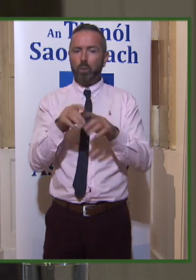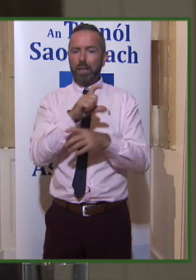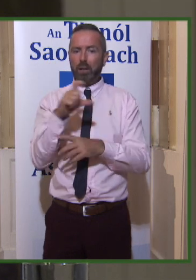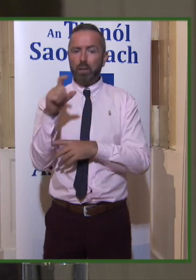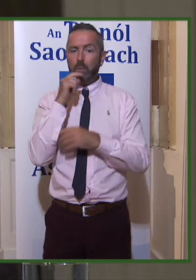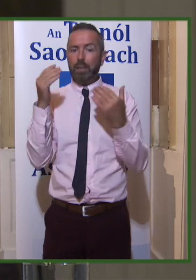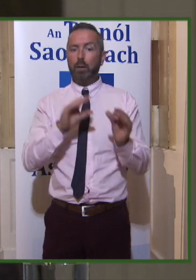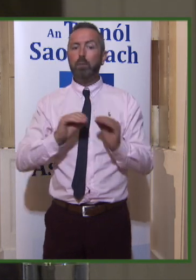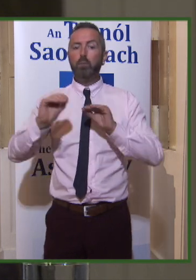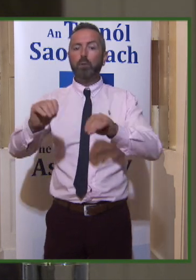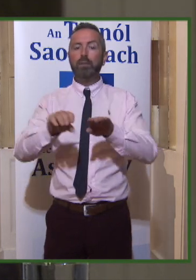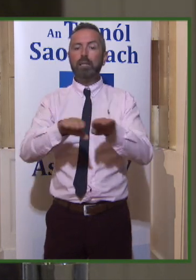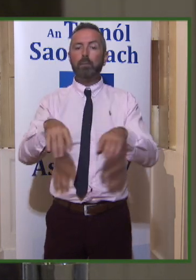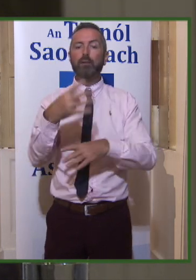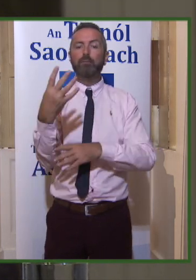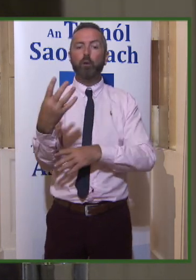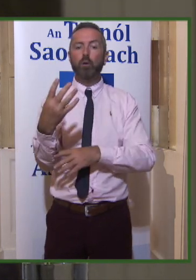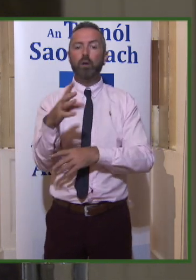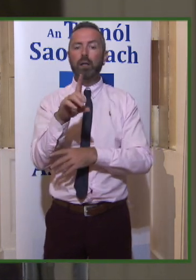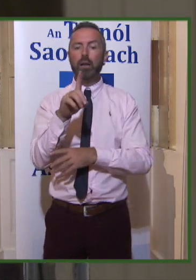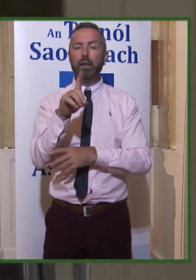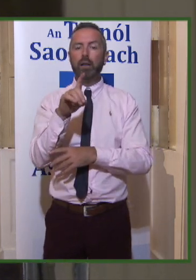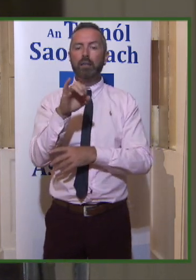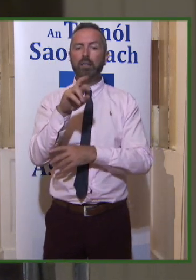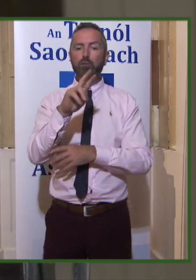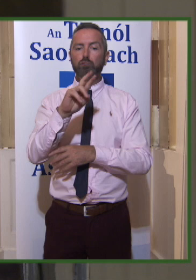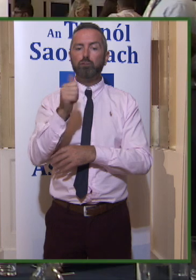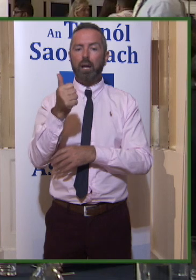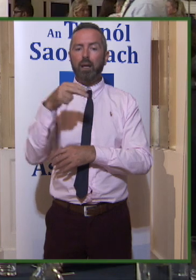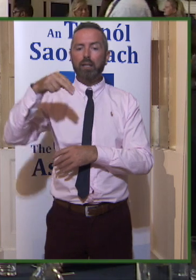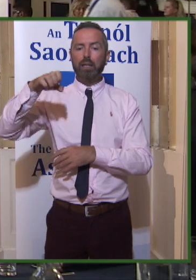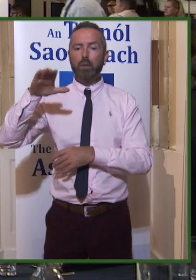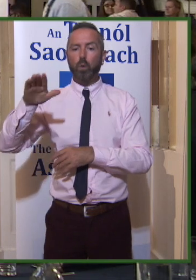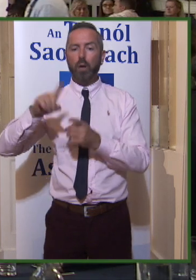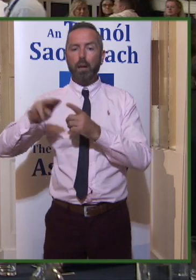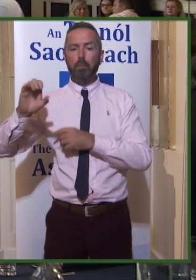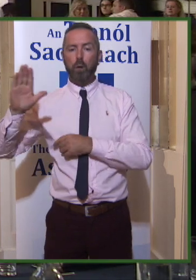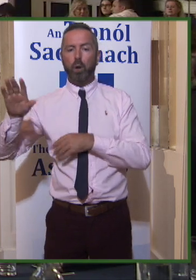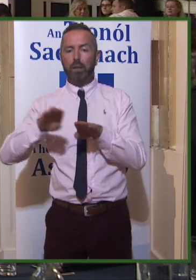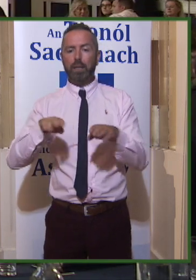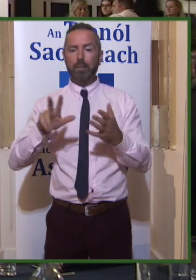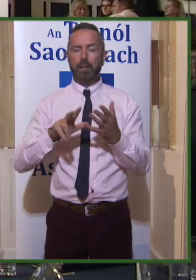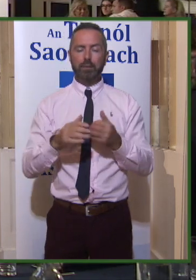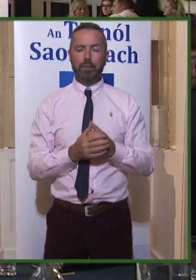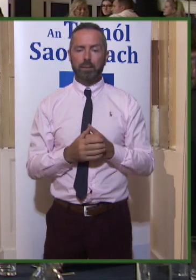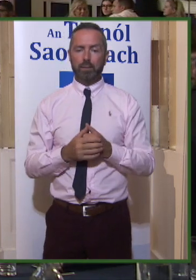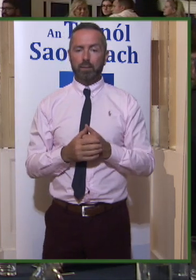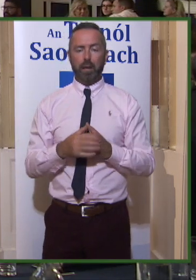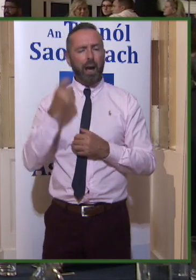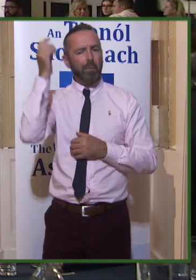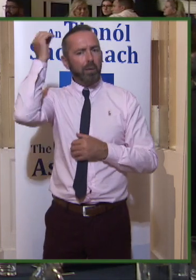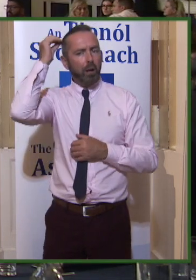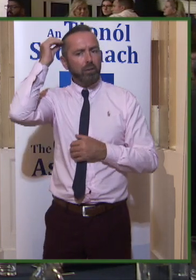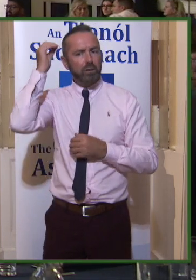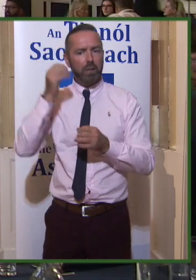4, Deirdre, Nicole, and then off to Paul again on table 8. And again, I'm conscious of time. We're